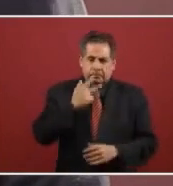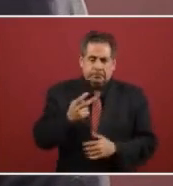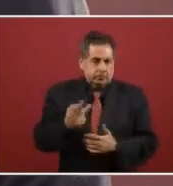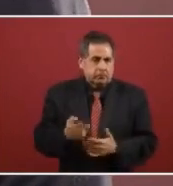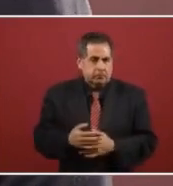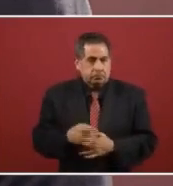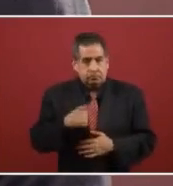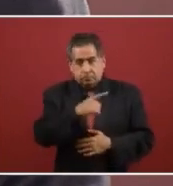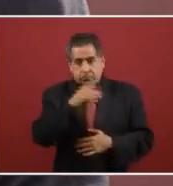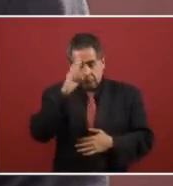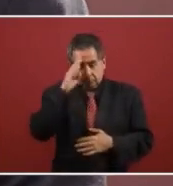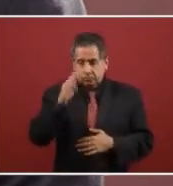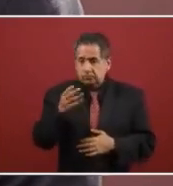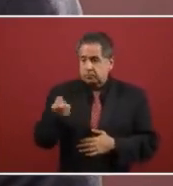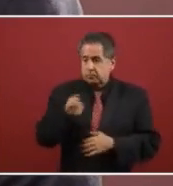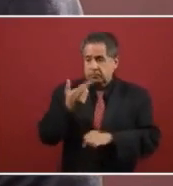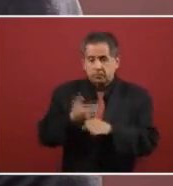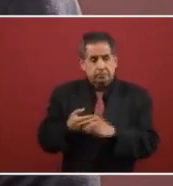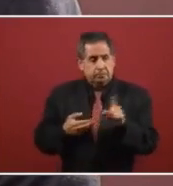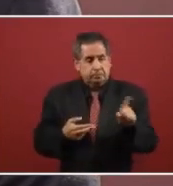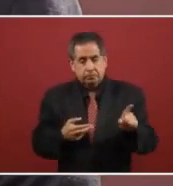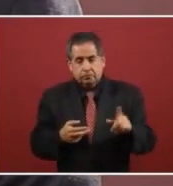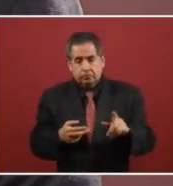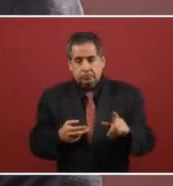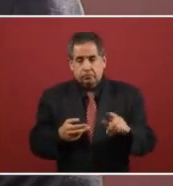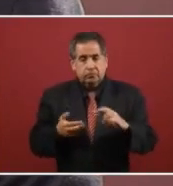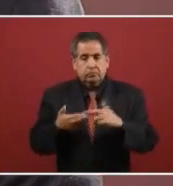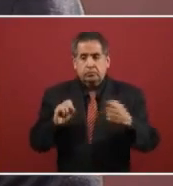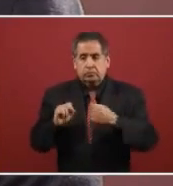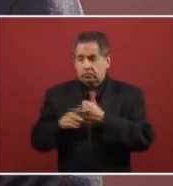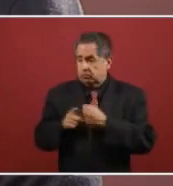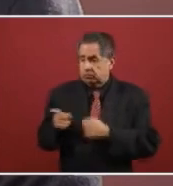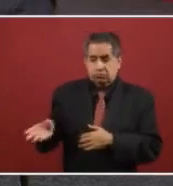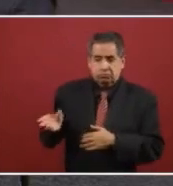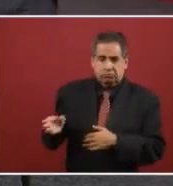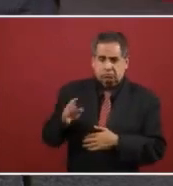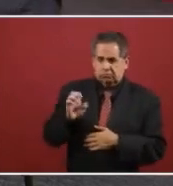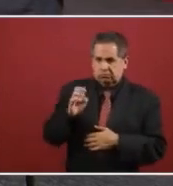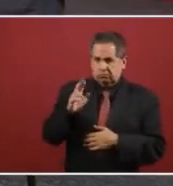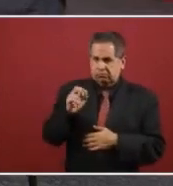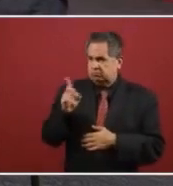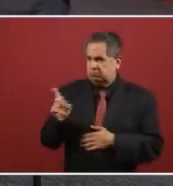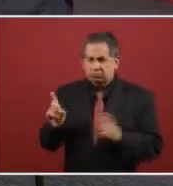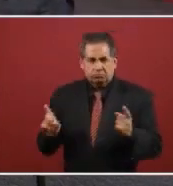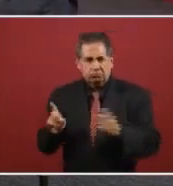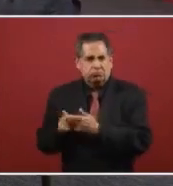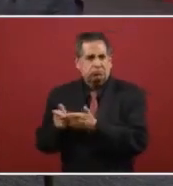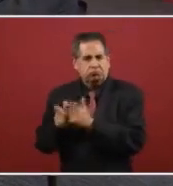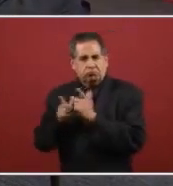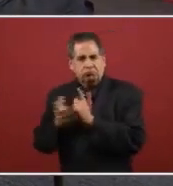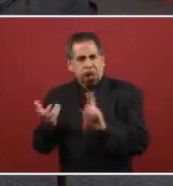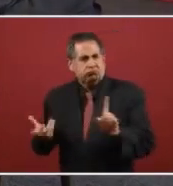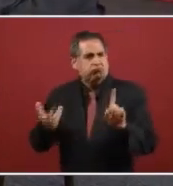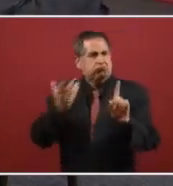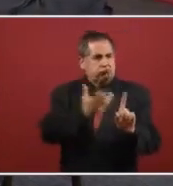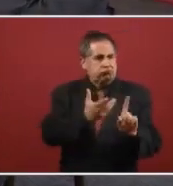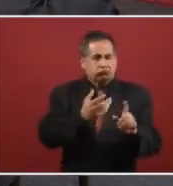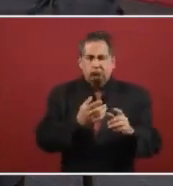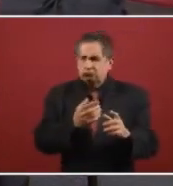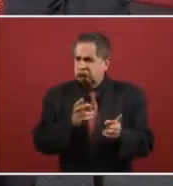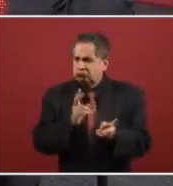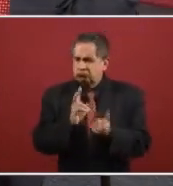Este señor, el secretario, This man, the Relaciones secretary, Exteriores, Mr. una Abraham, comisión, hicieron un trabajo he did an